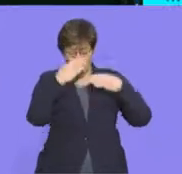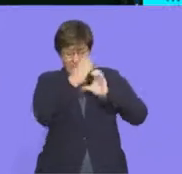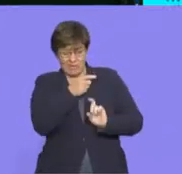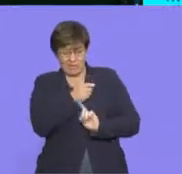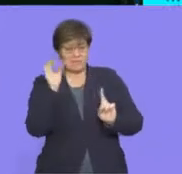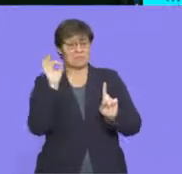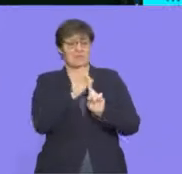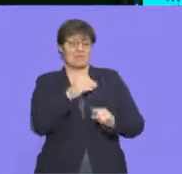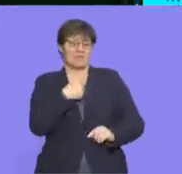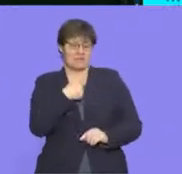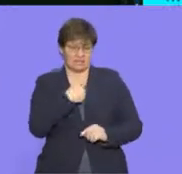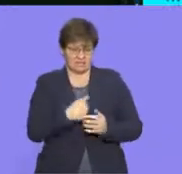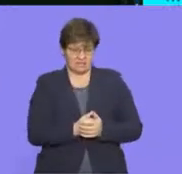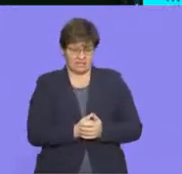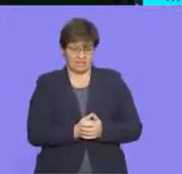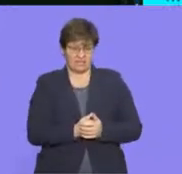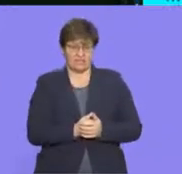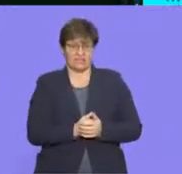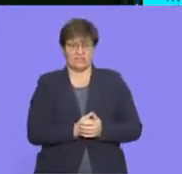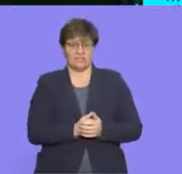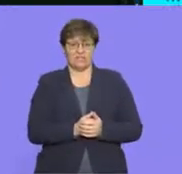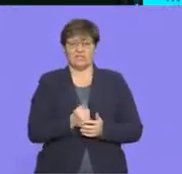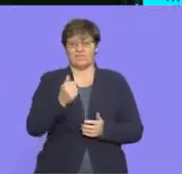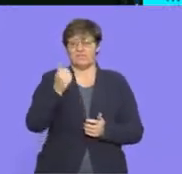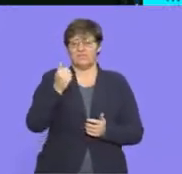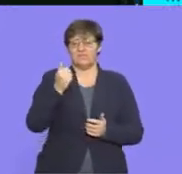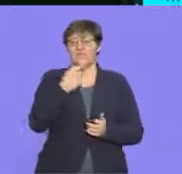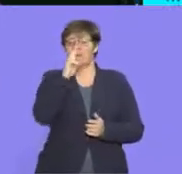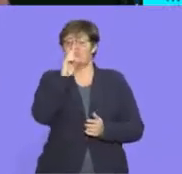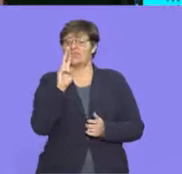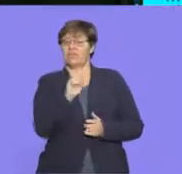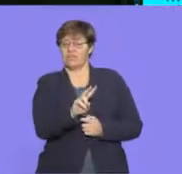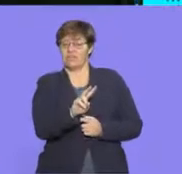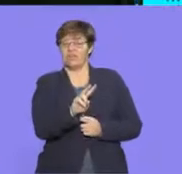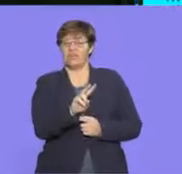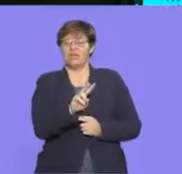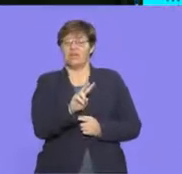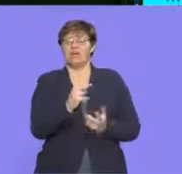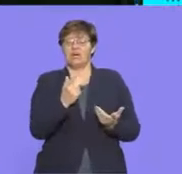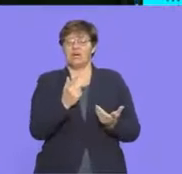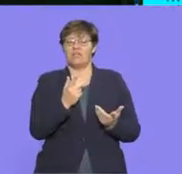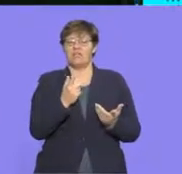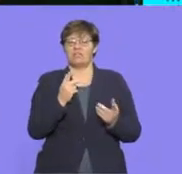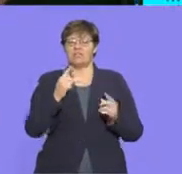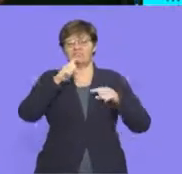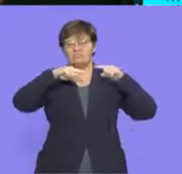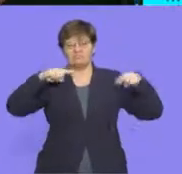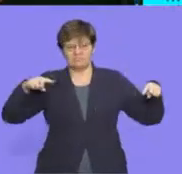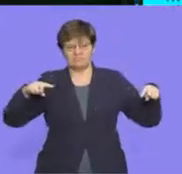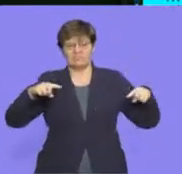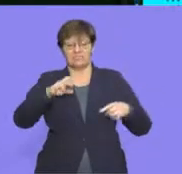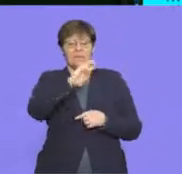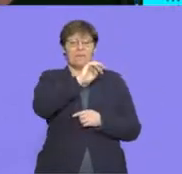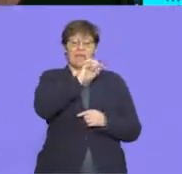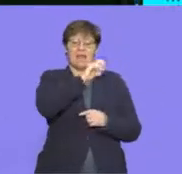heart, right? That organ that we always talk about for love. So guys, what we're looking at now is we've looked at a series